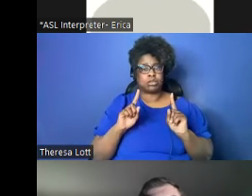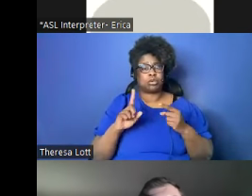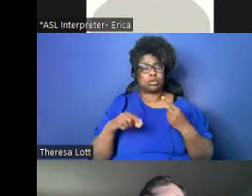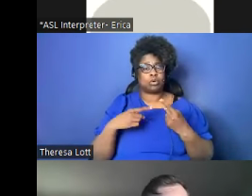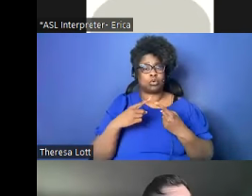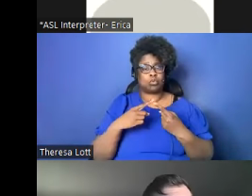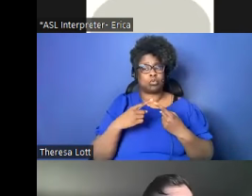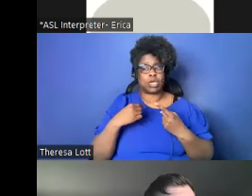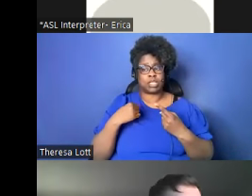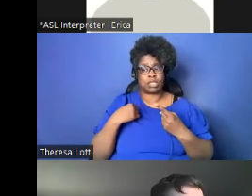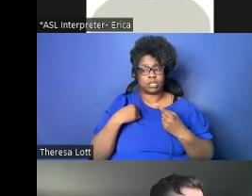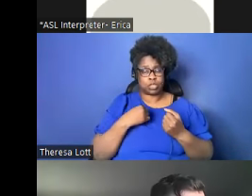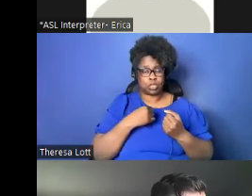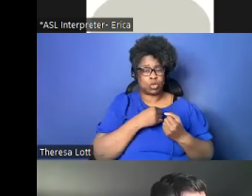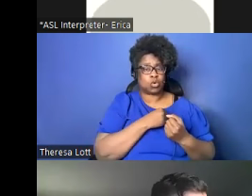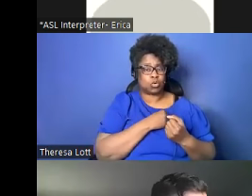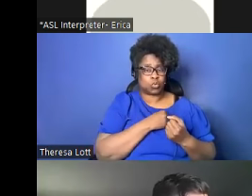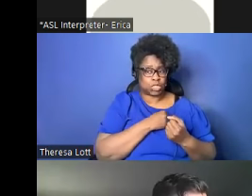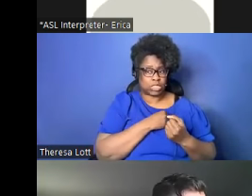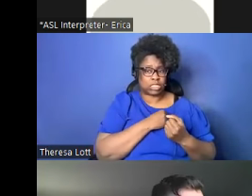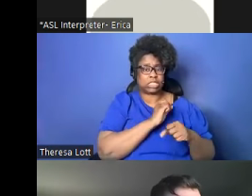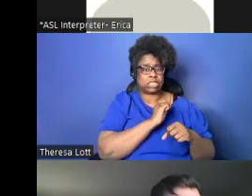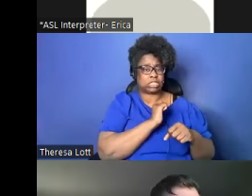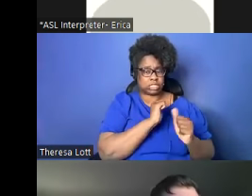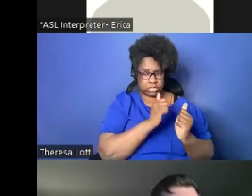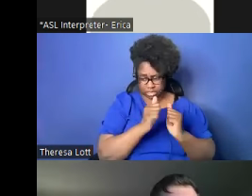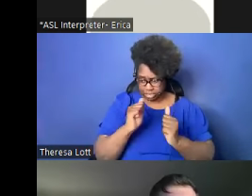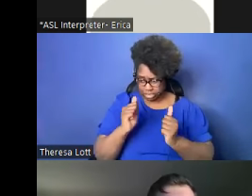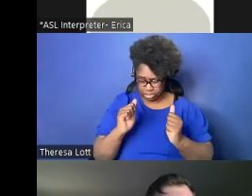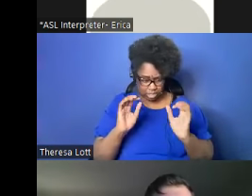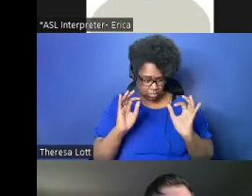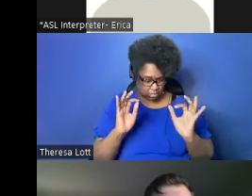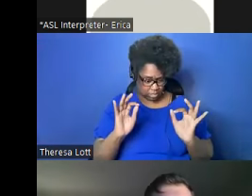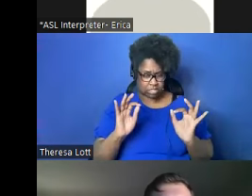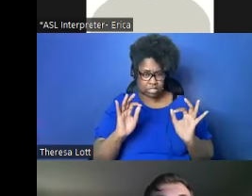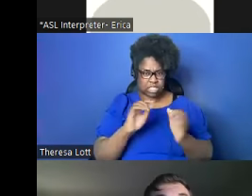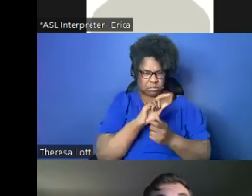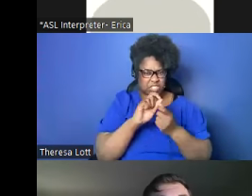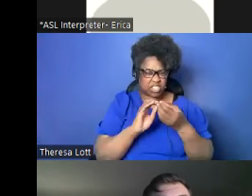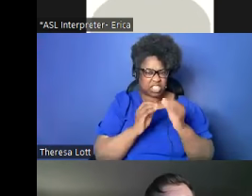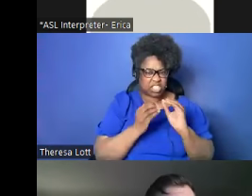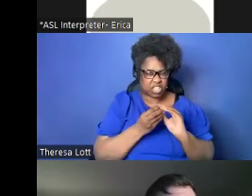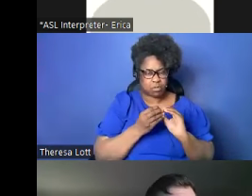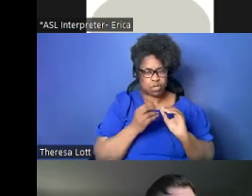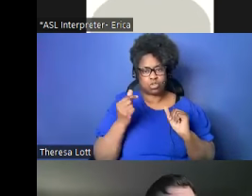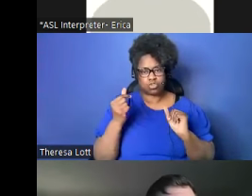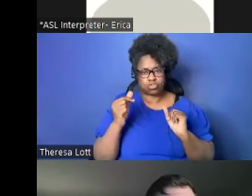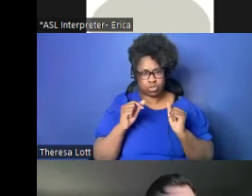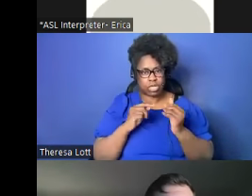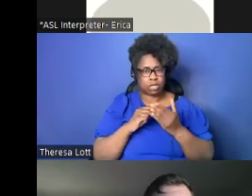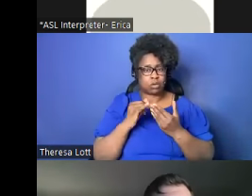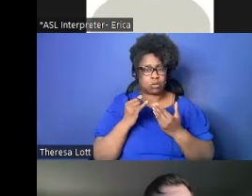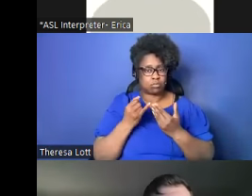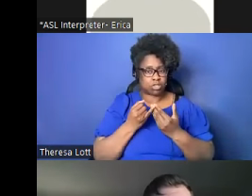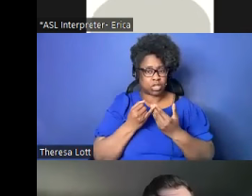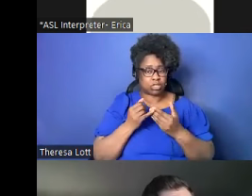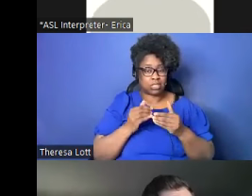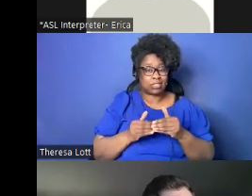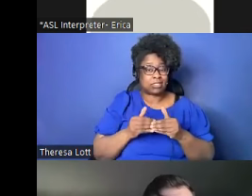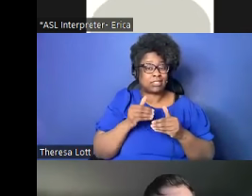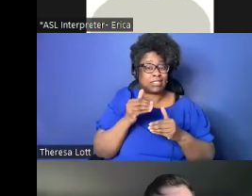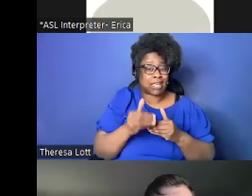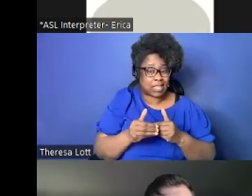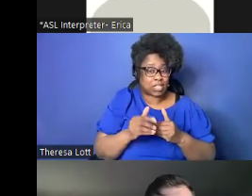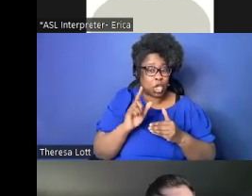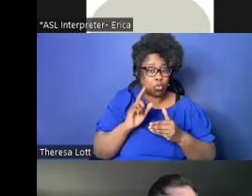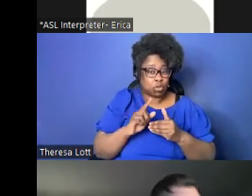reach a certain level of green infrastructure projects, it becomes a maintenance and an